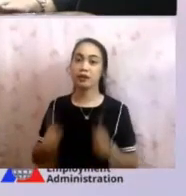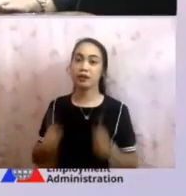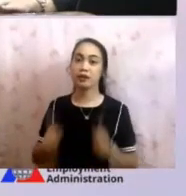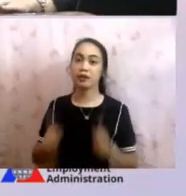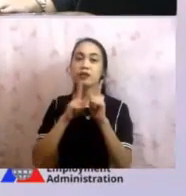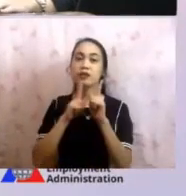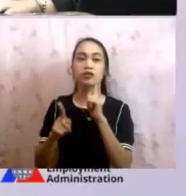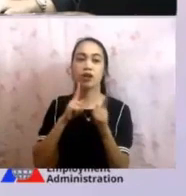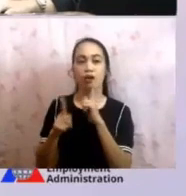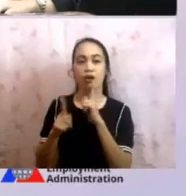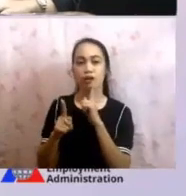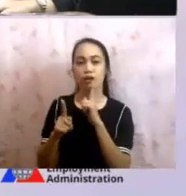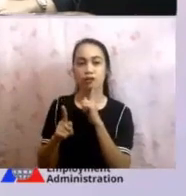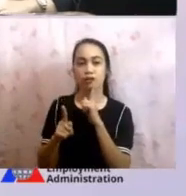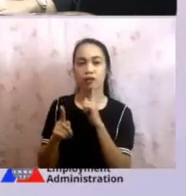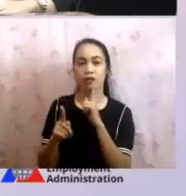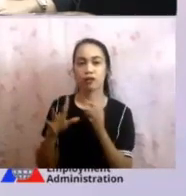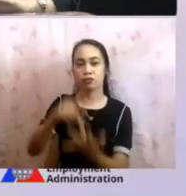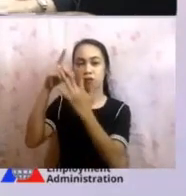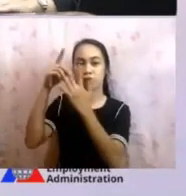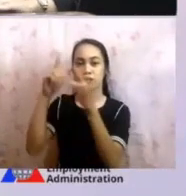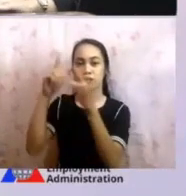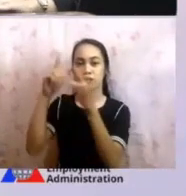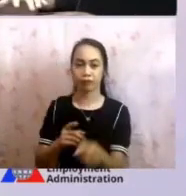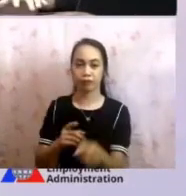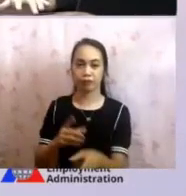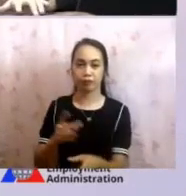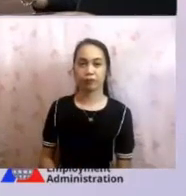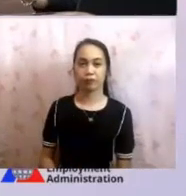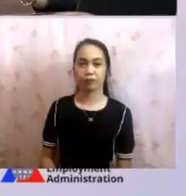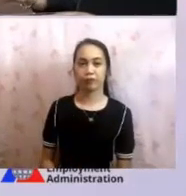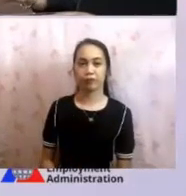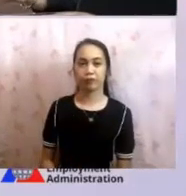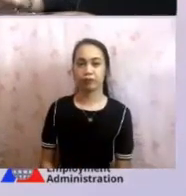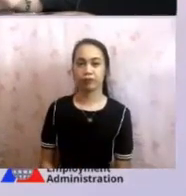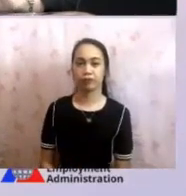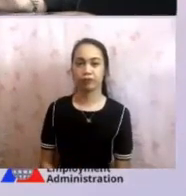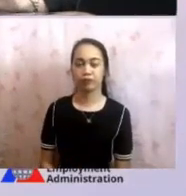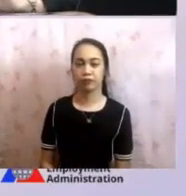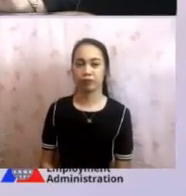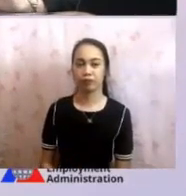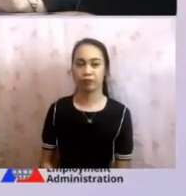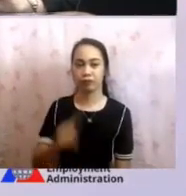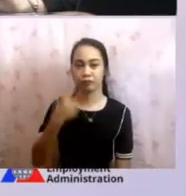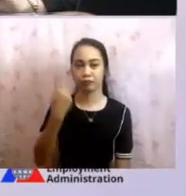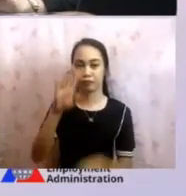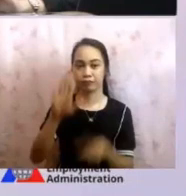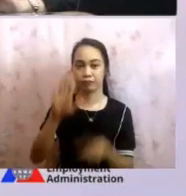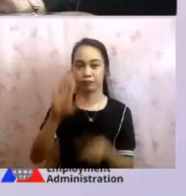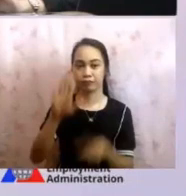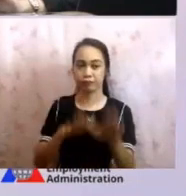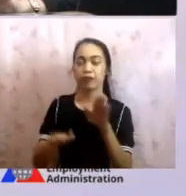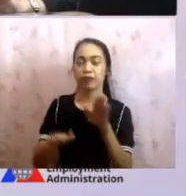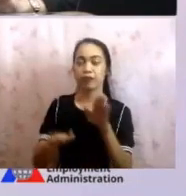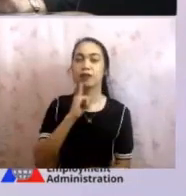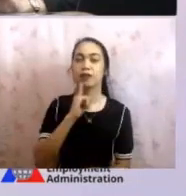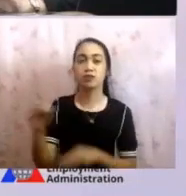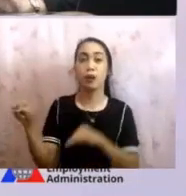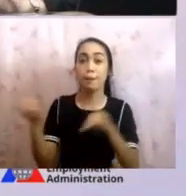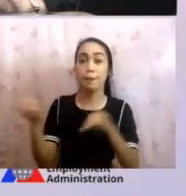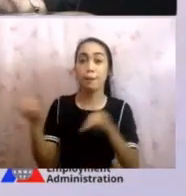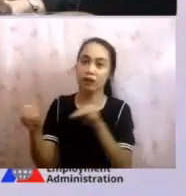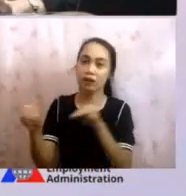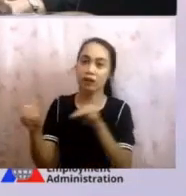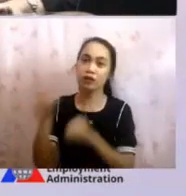talk, interview no-show, choosing the right offer, and the free government documents. So the